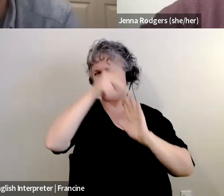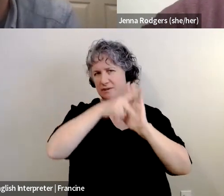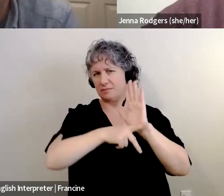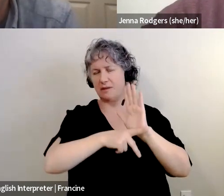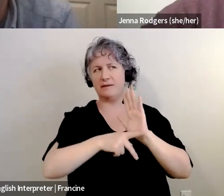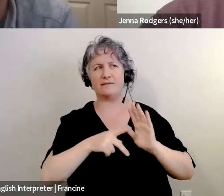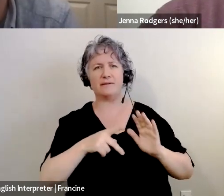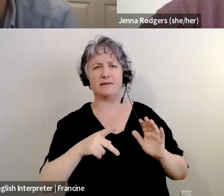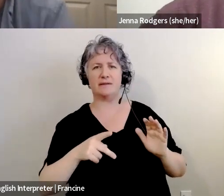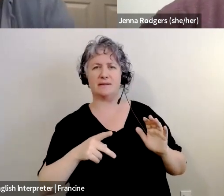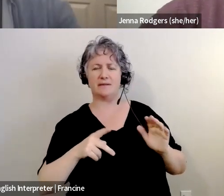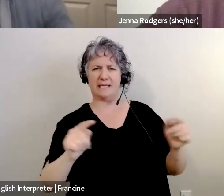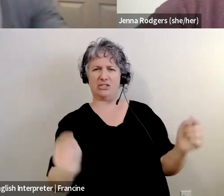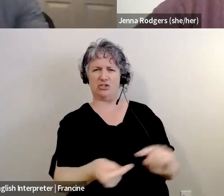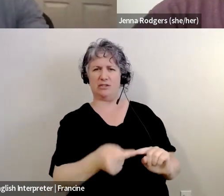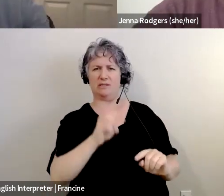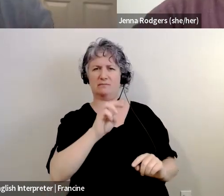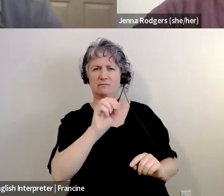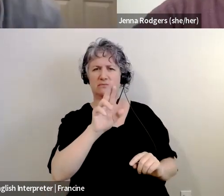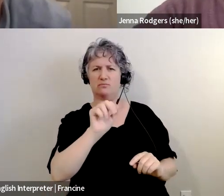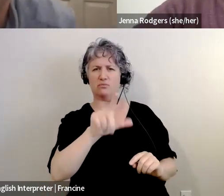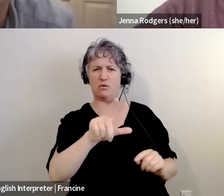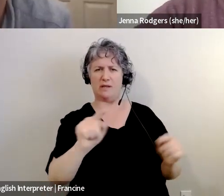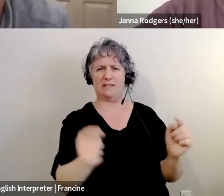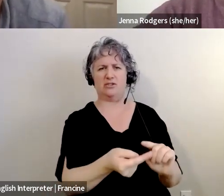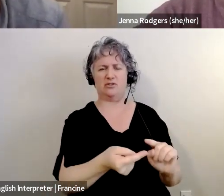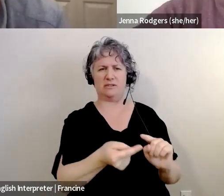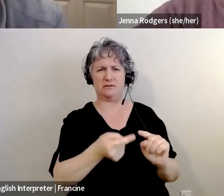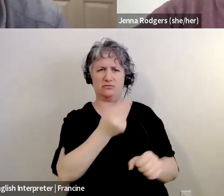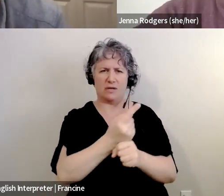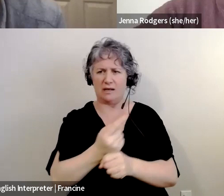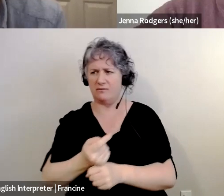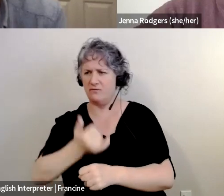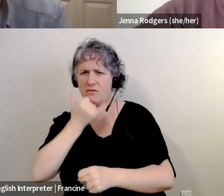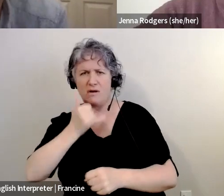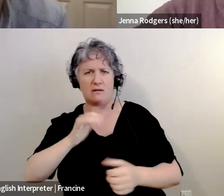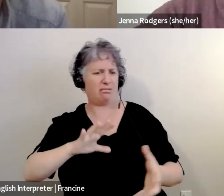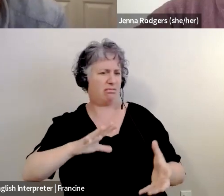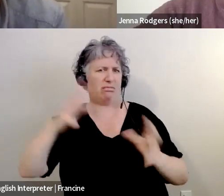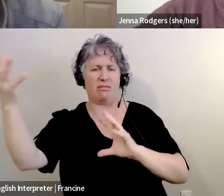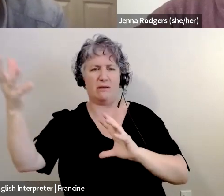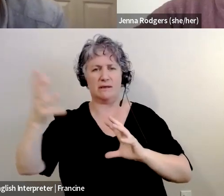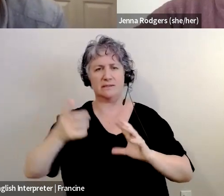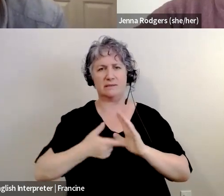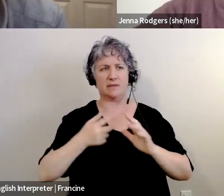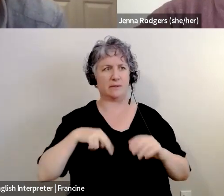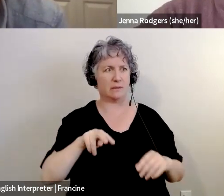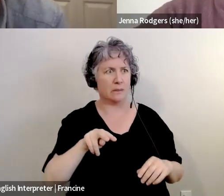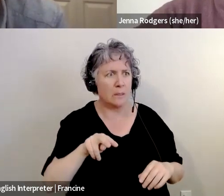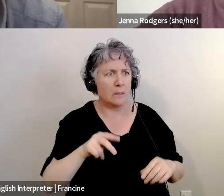when we see harm being caused and we do not step in and do something, we can experience what is called moral